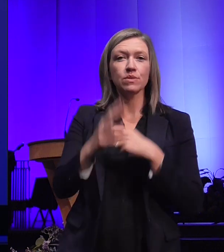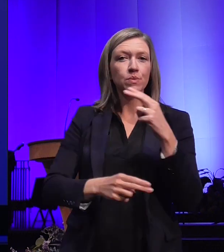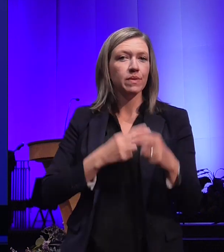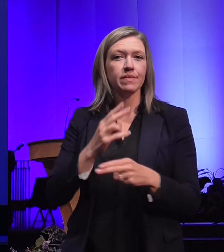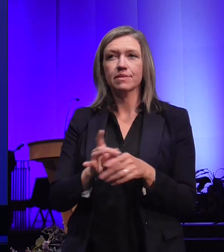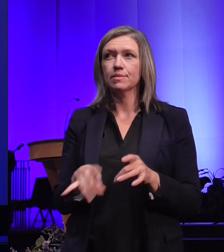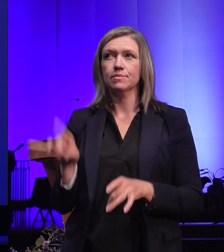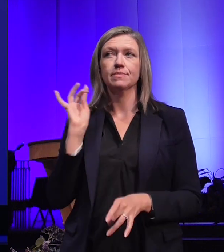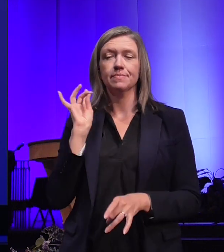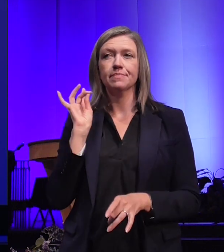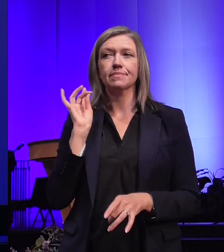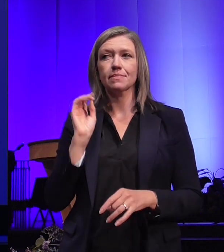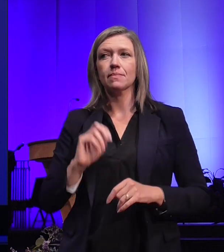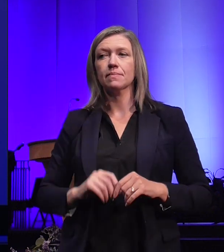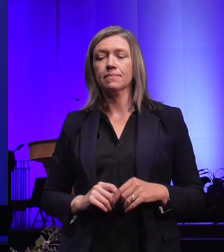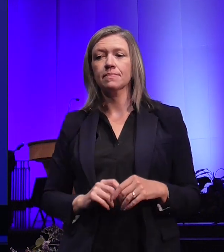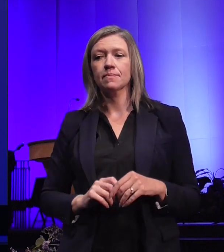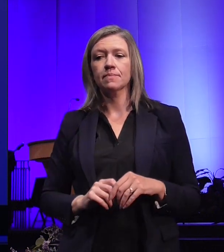universal presence.